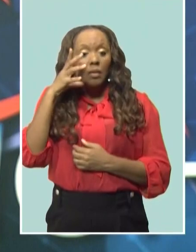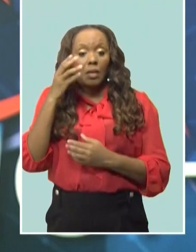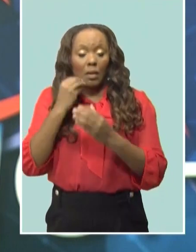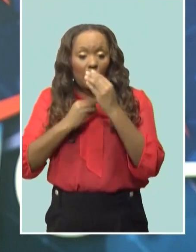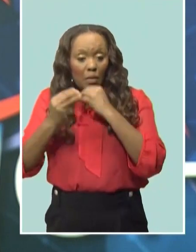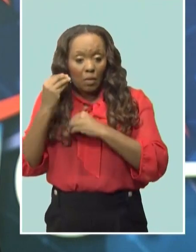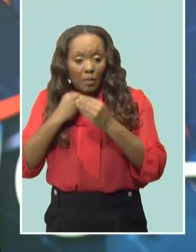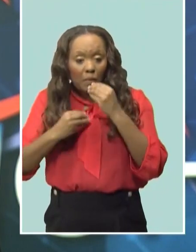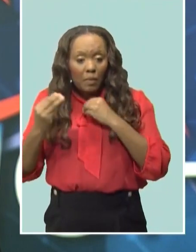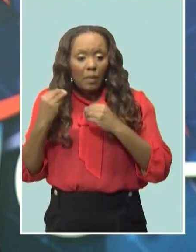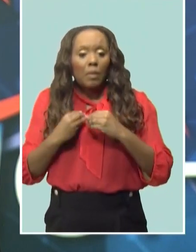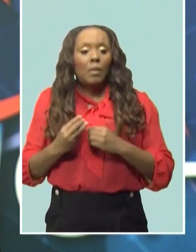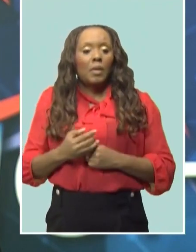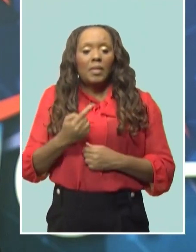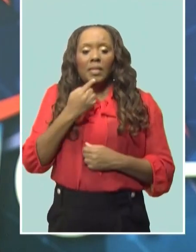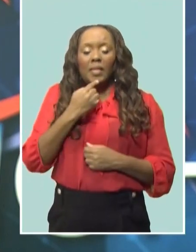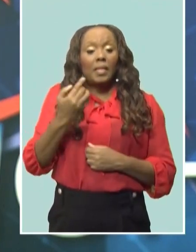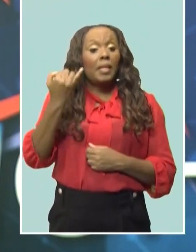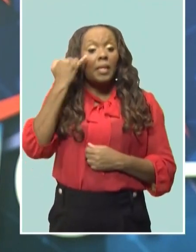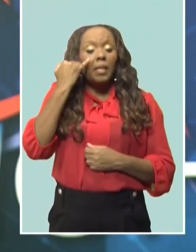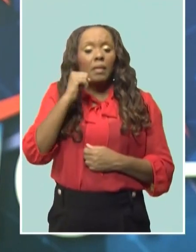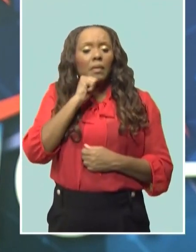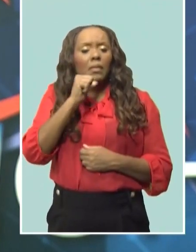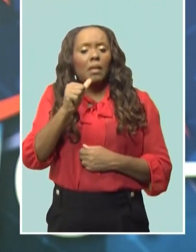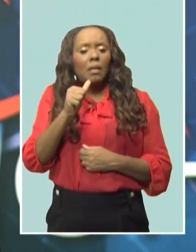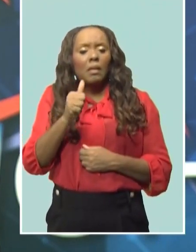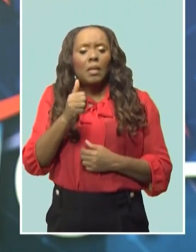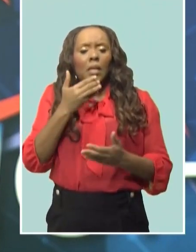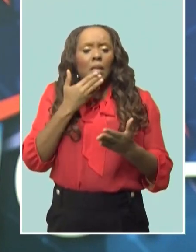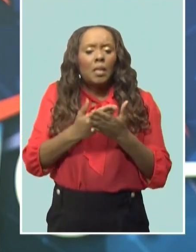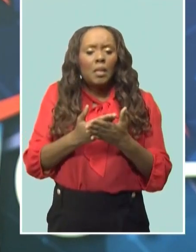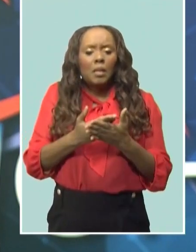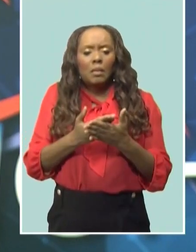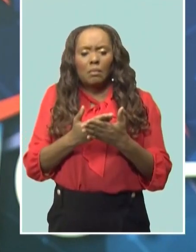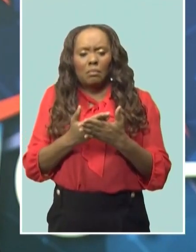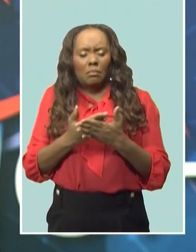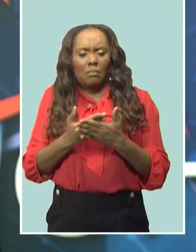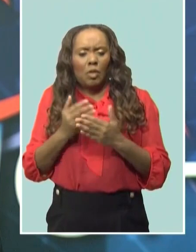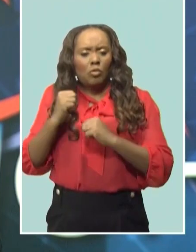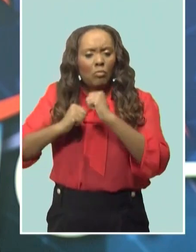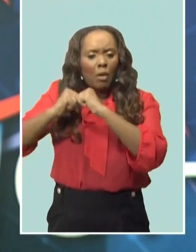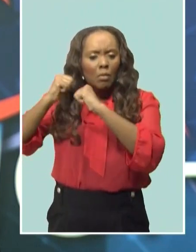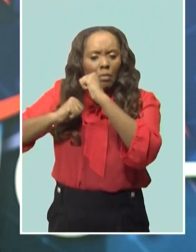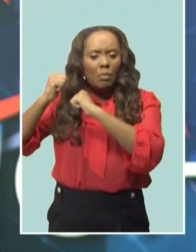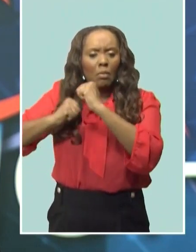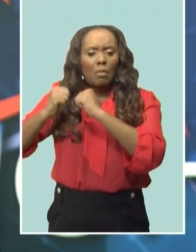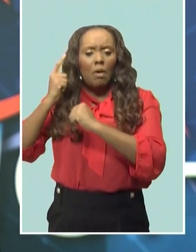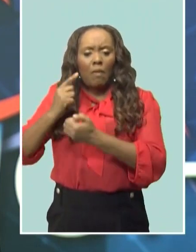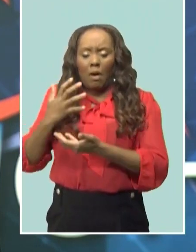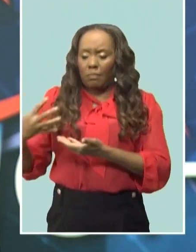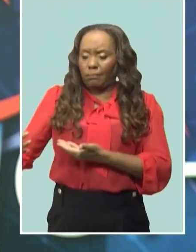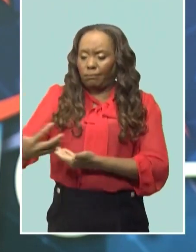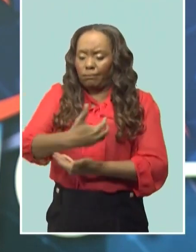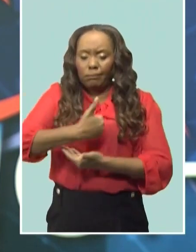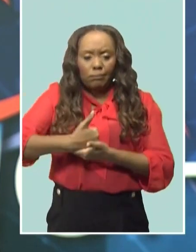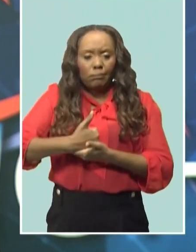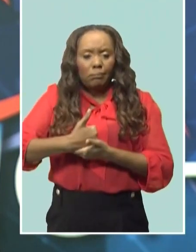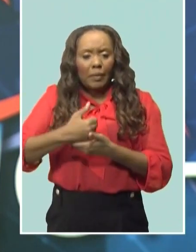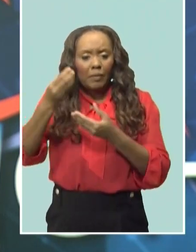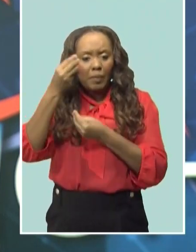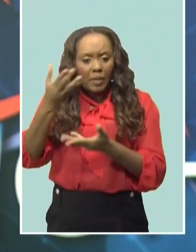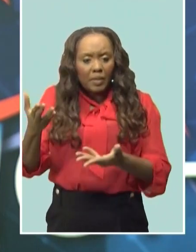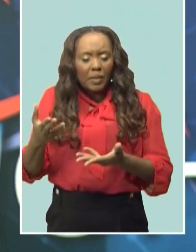and Nutritional Security Indar Ware. He says the absence of adequate and appropriate infrastructure limits the country's ability